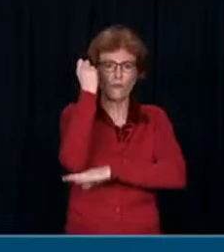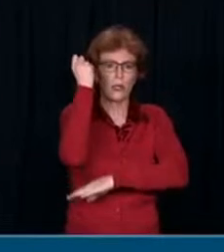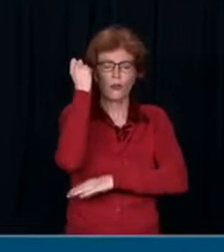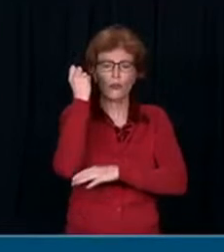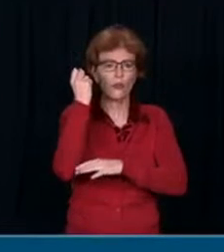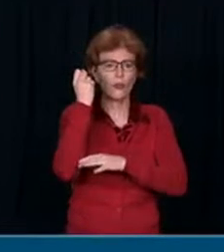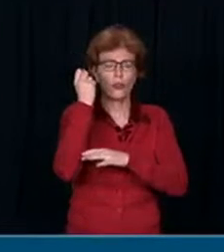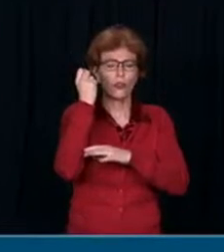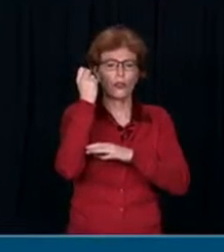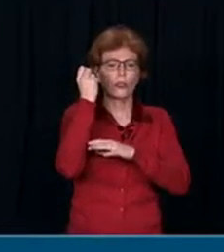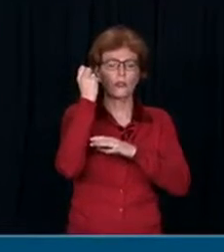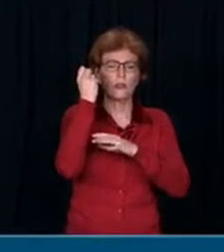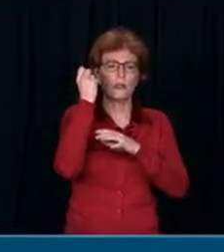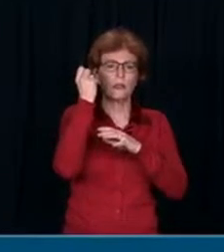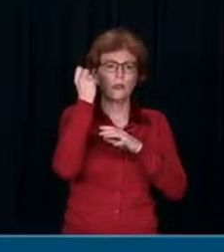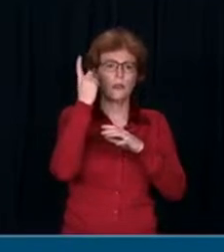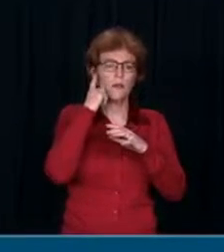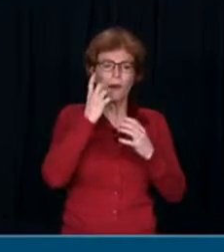having